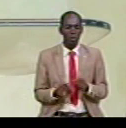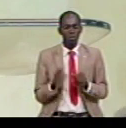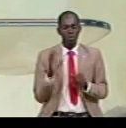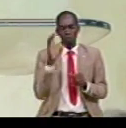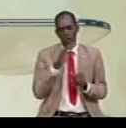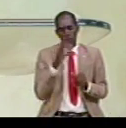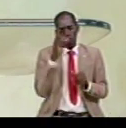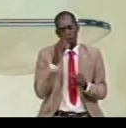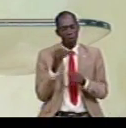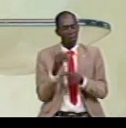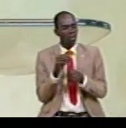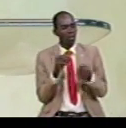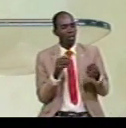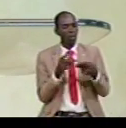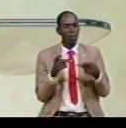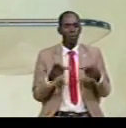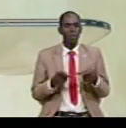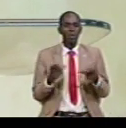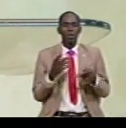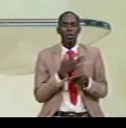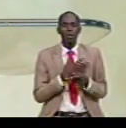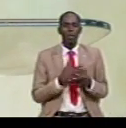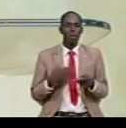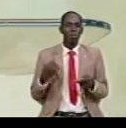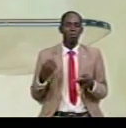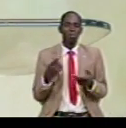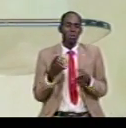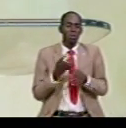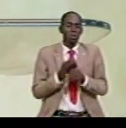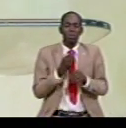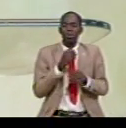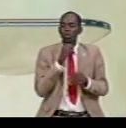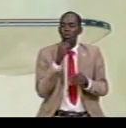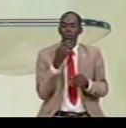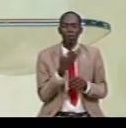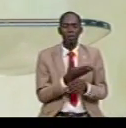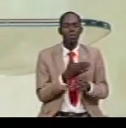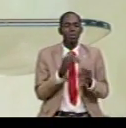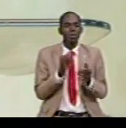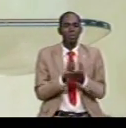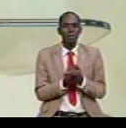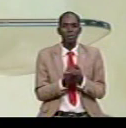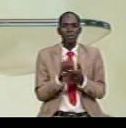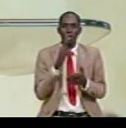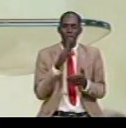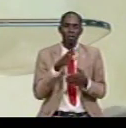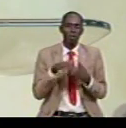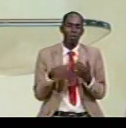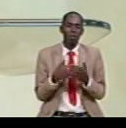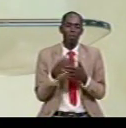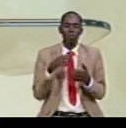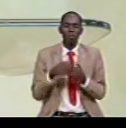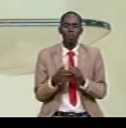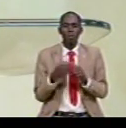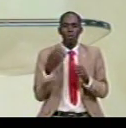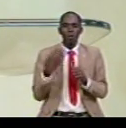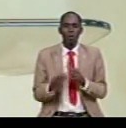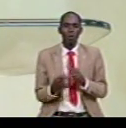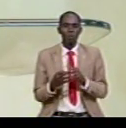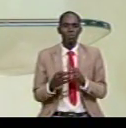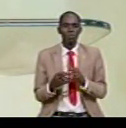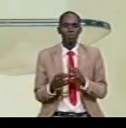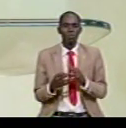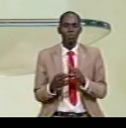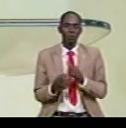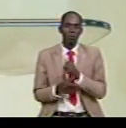something better, and one gets lost, has that not become temptation? So these are all parts of temptation. We need to be wise, and I pray God will give